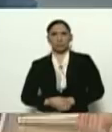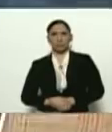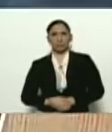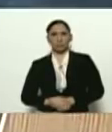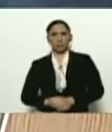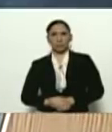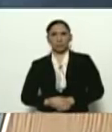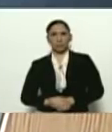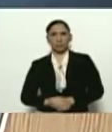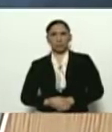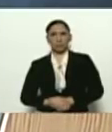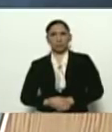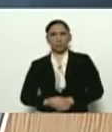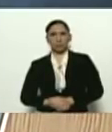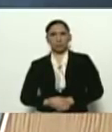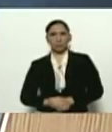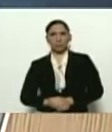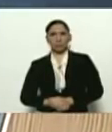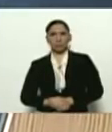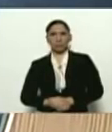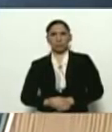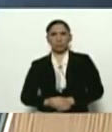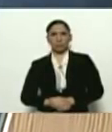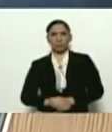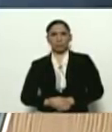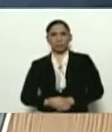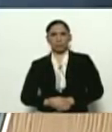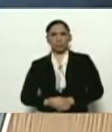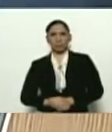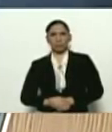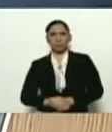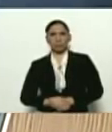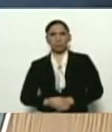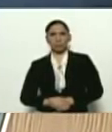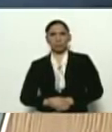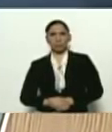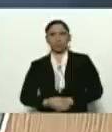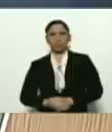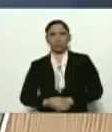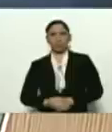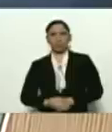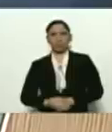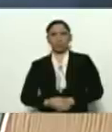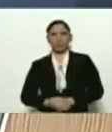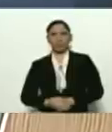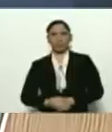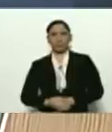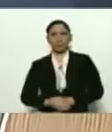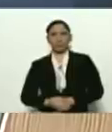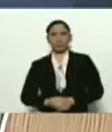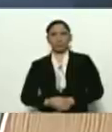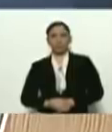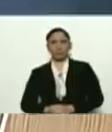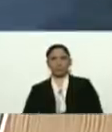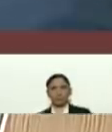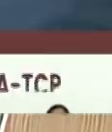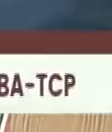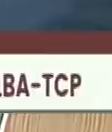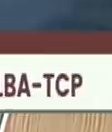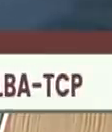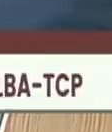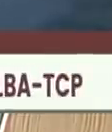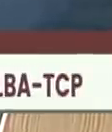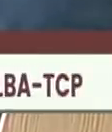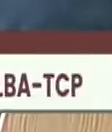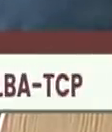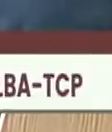Thank you very much. I want to greet you, President Maduro, and my dear